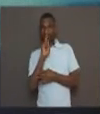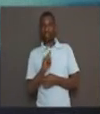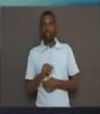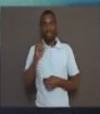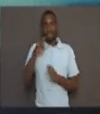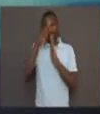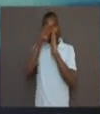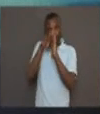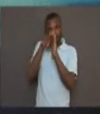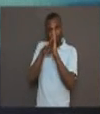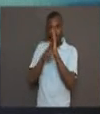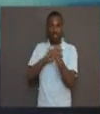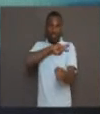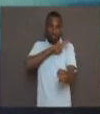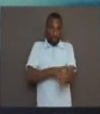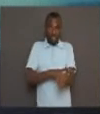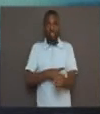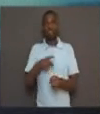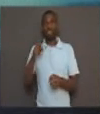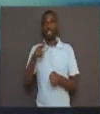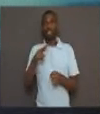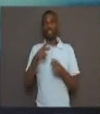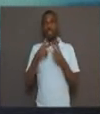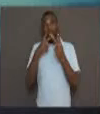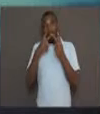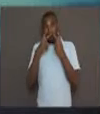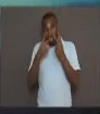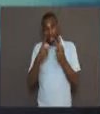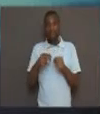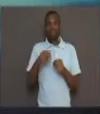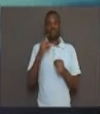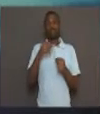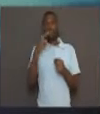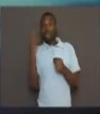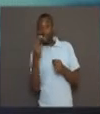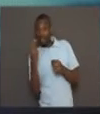to reduce the voltage to usable levels.